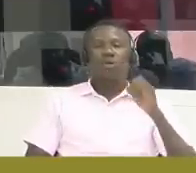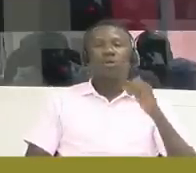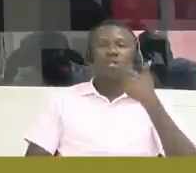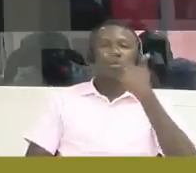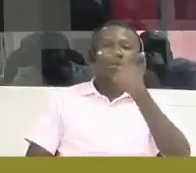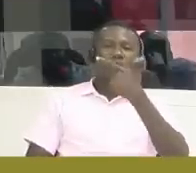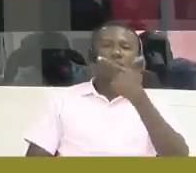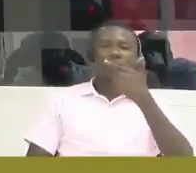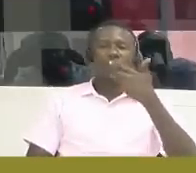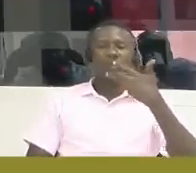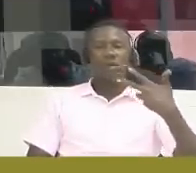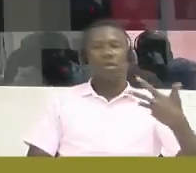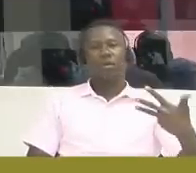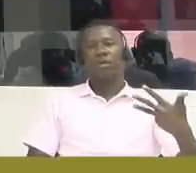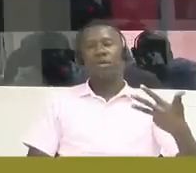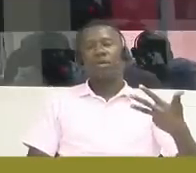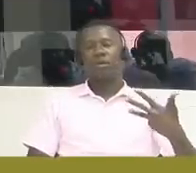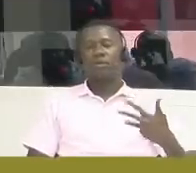0079. Request granted.